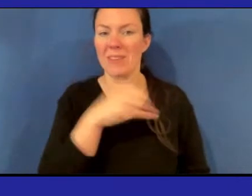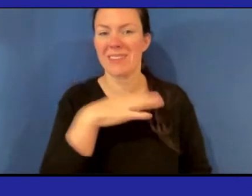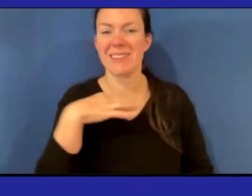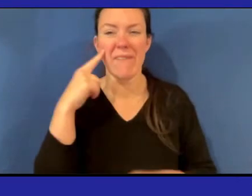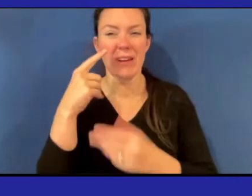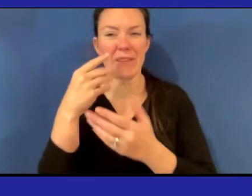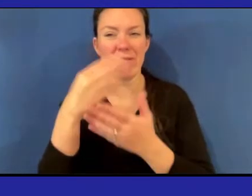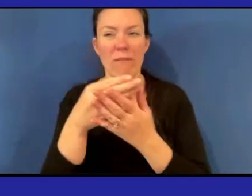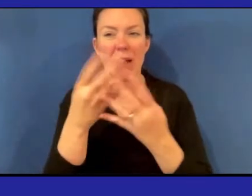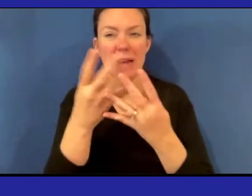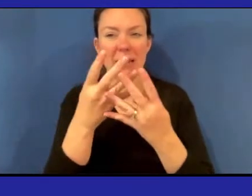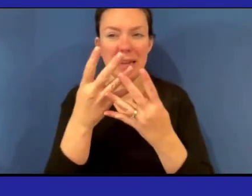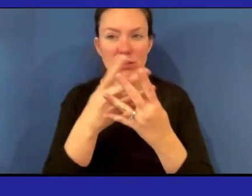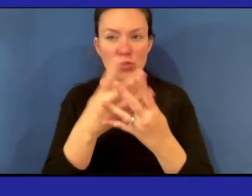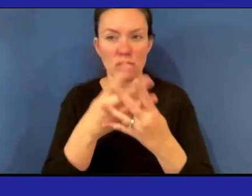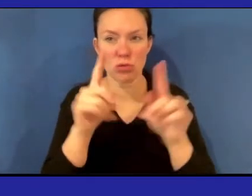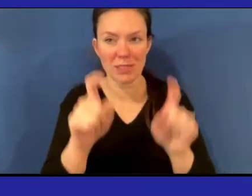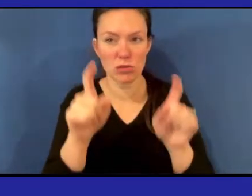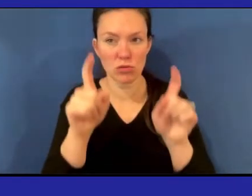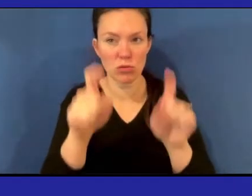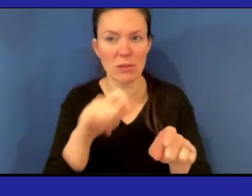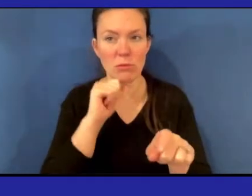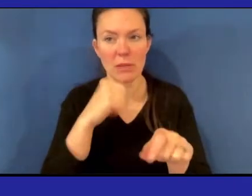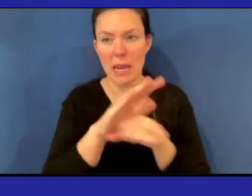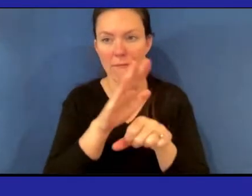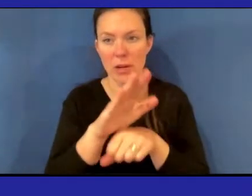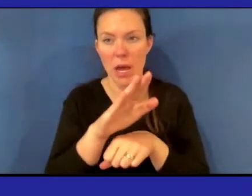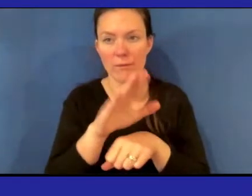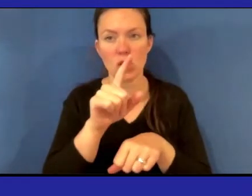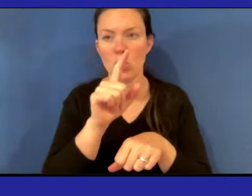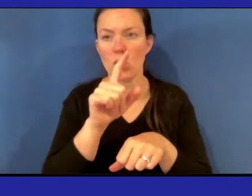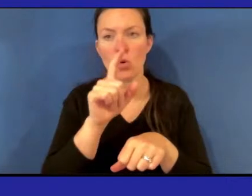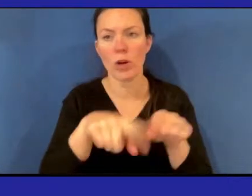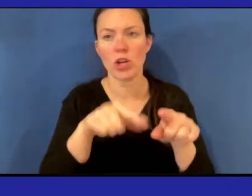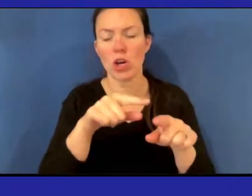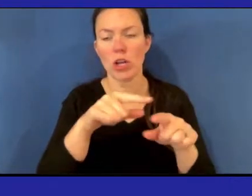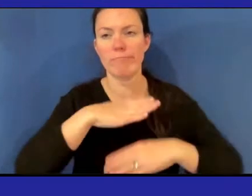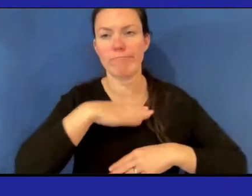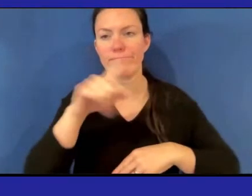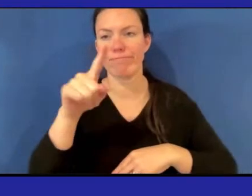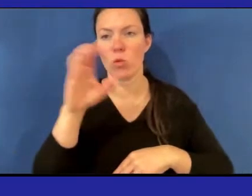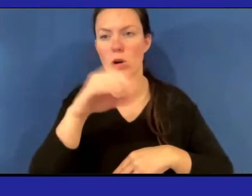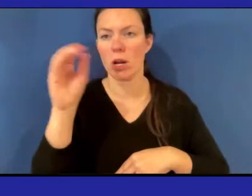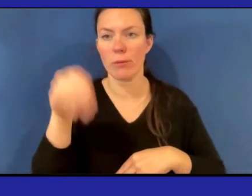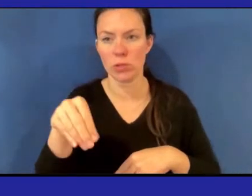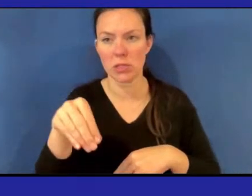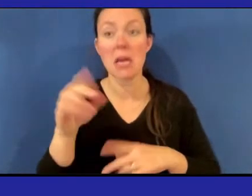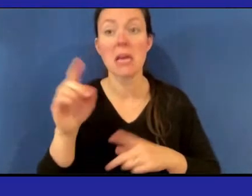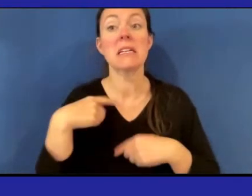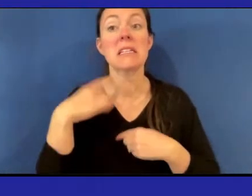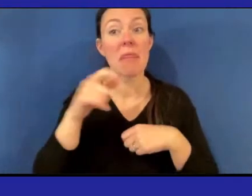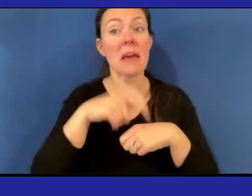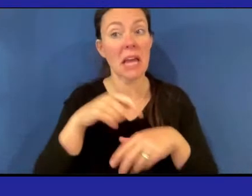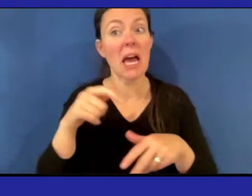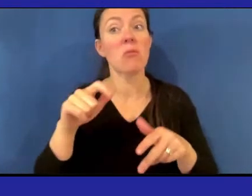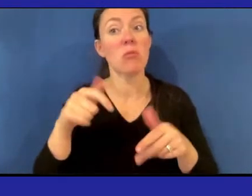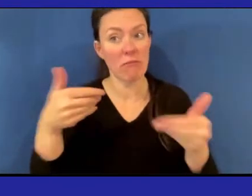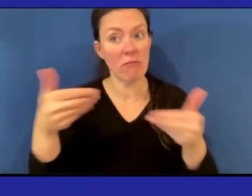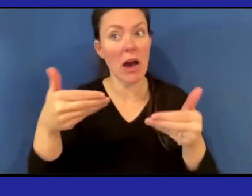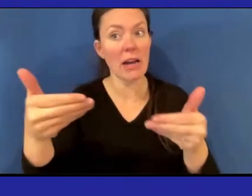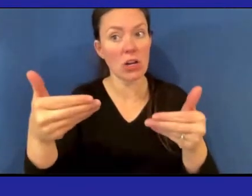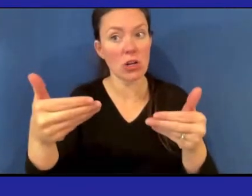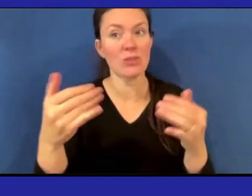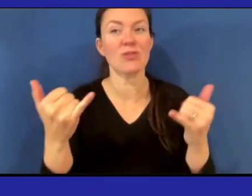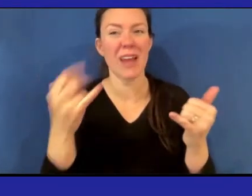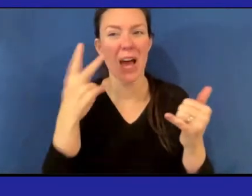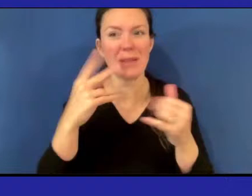so they weren't able to get to 100%, and we have been able to hire up since then, and so now we're seeing all these numbers go up. But this